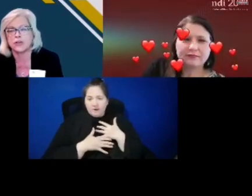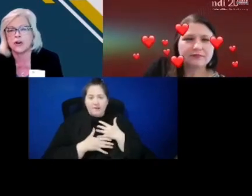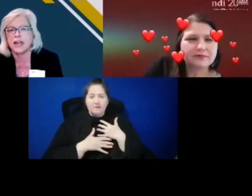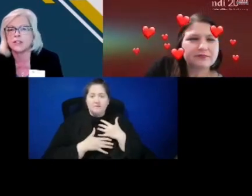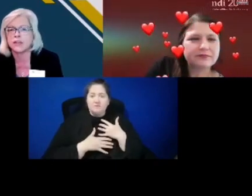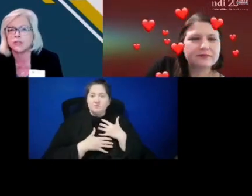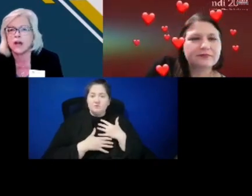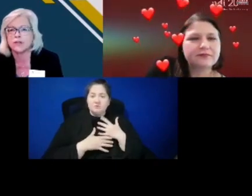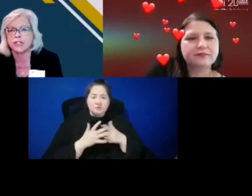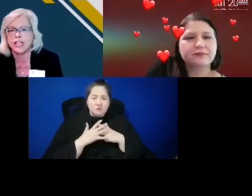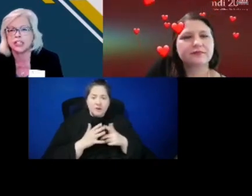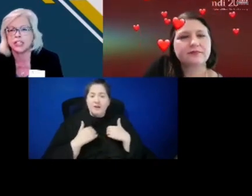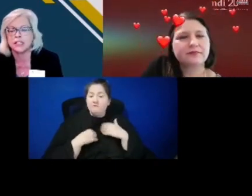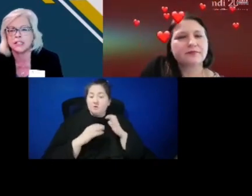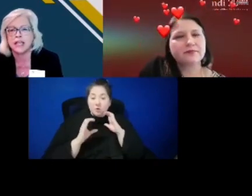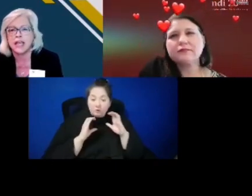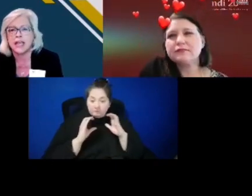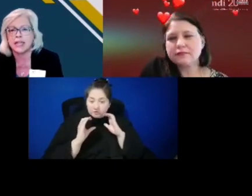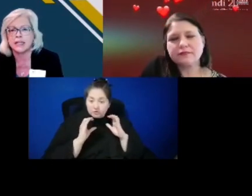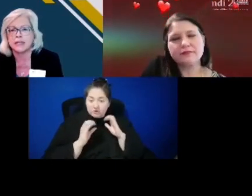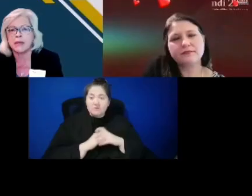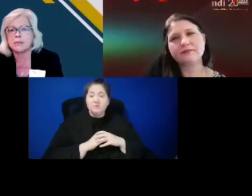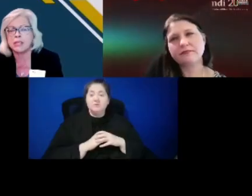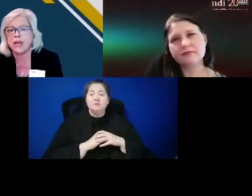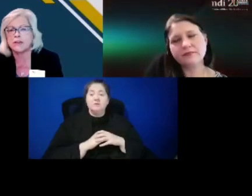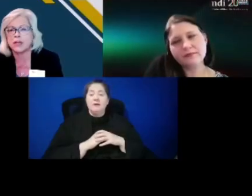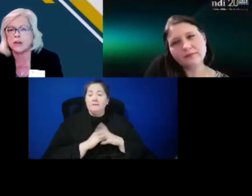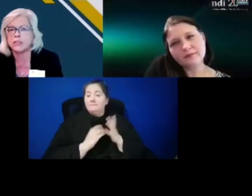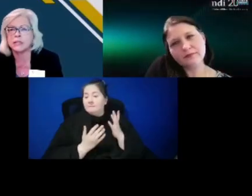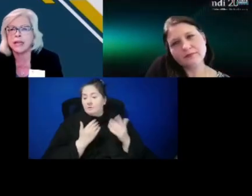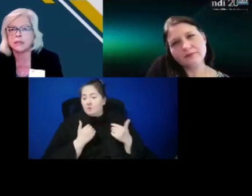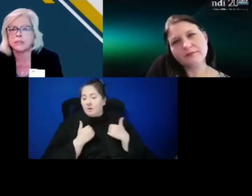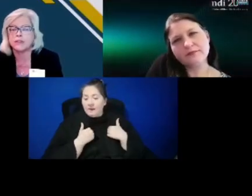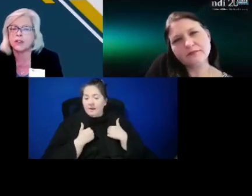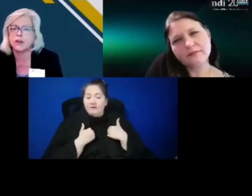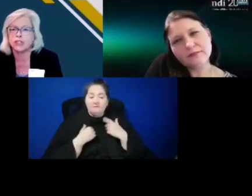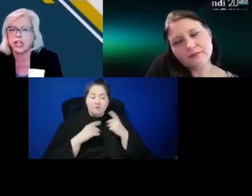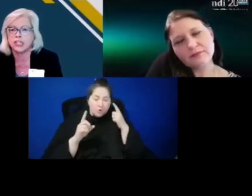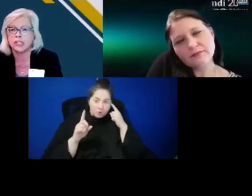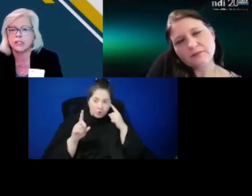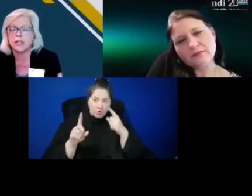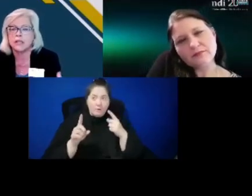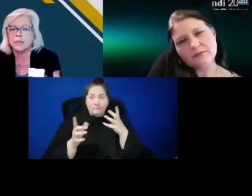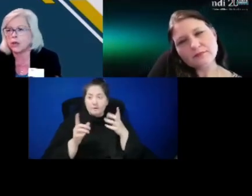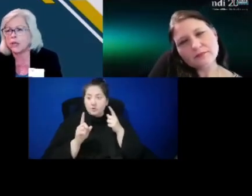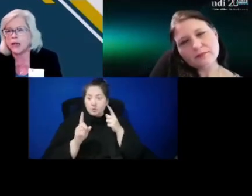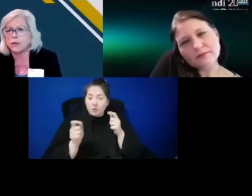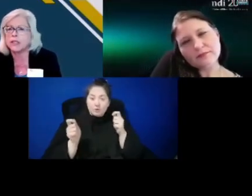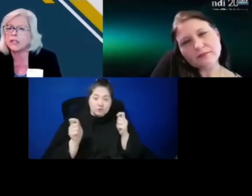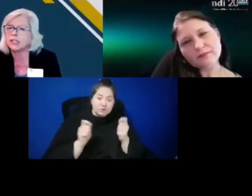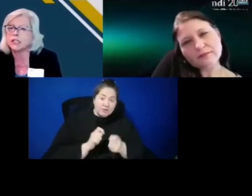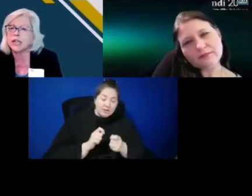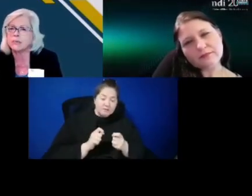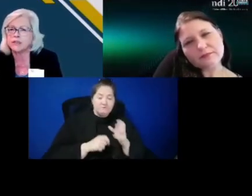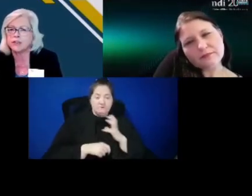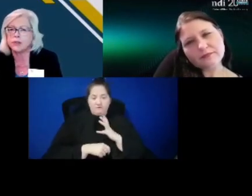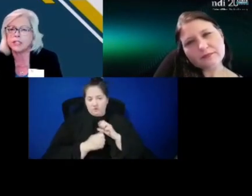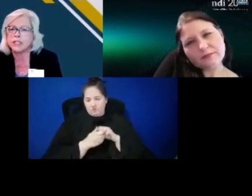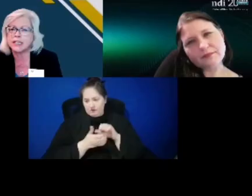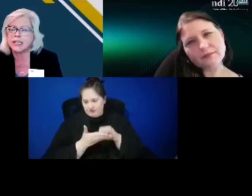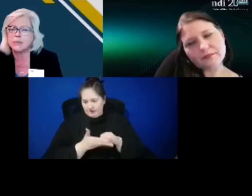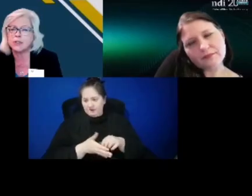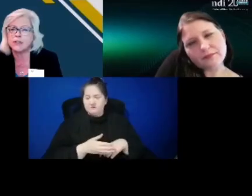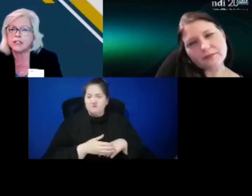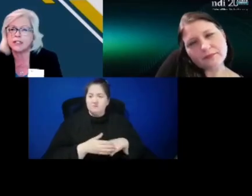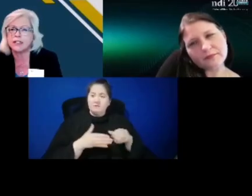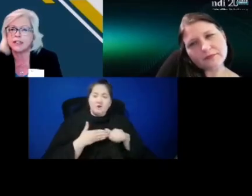to just start having those conversations, and maybe you have a goal in mind, but if the goal changes, be okay with it and just kind of be